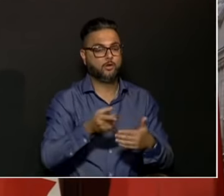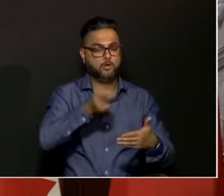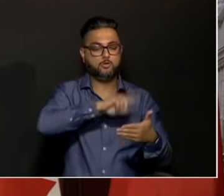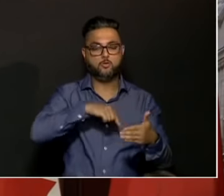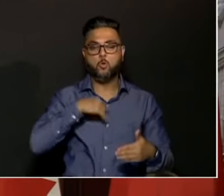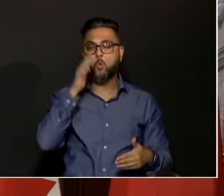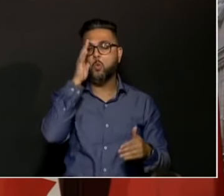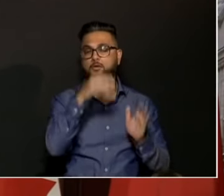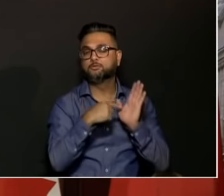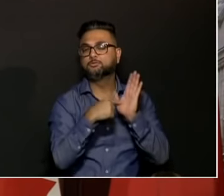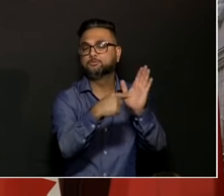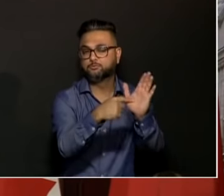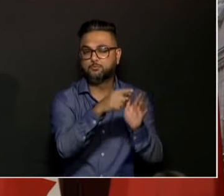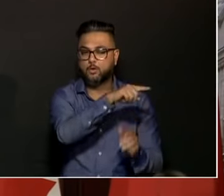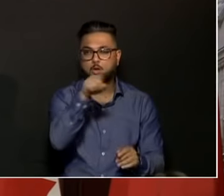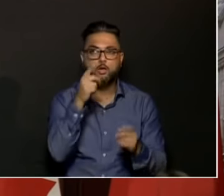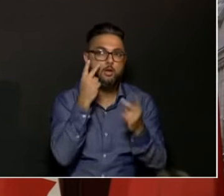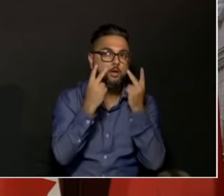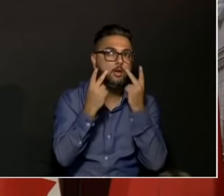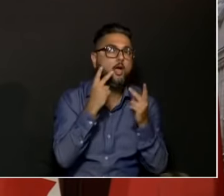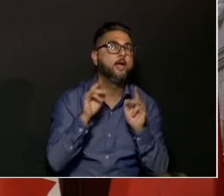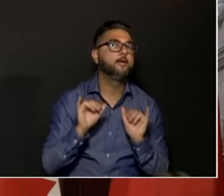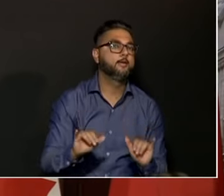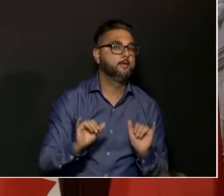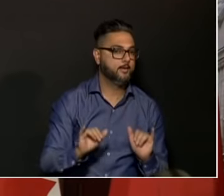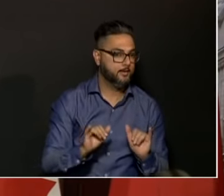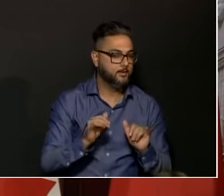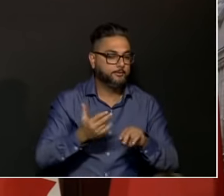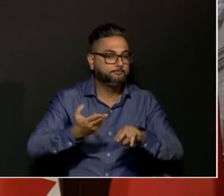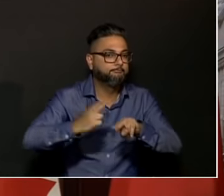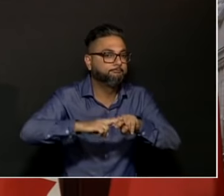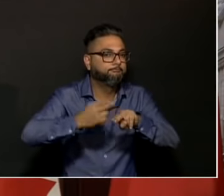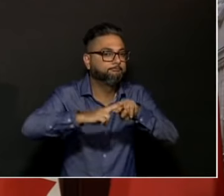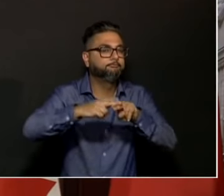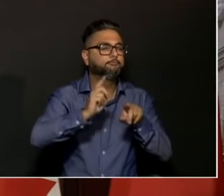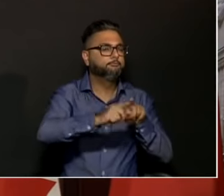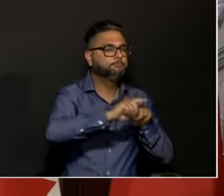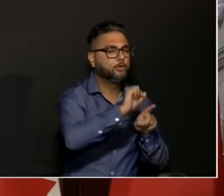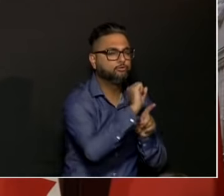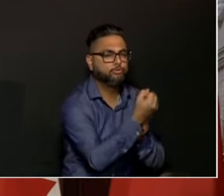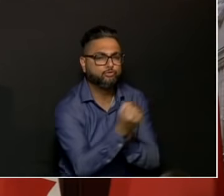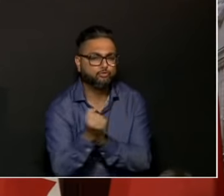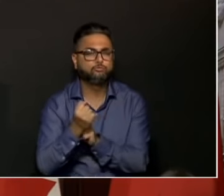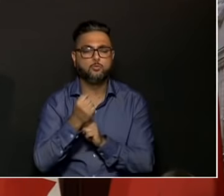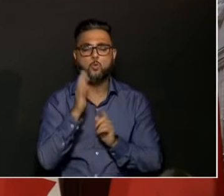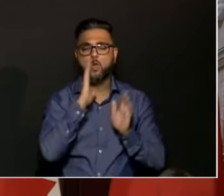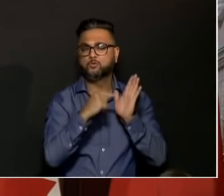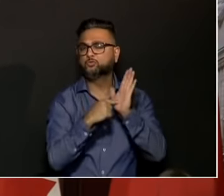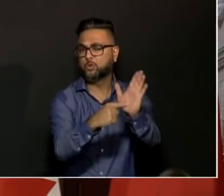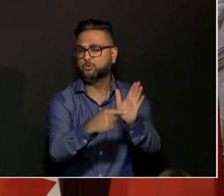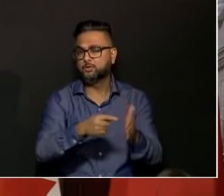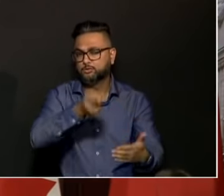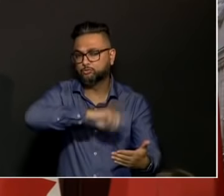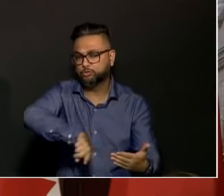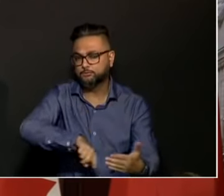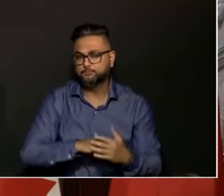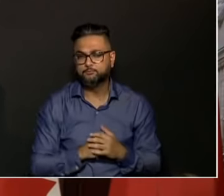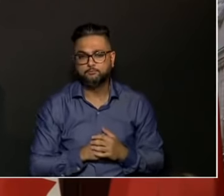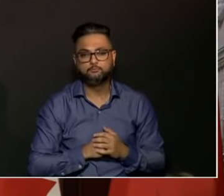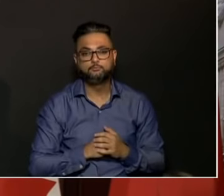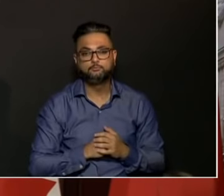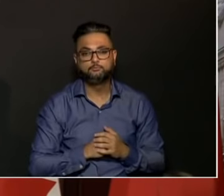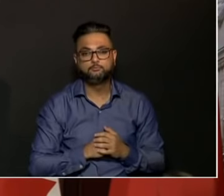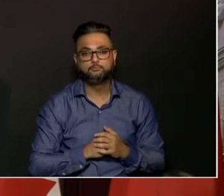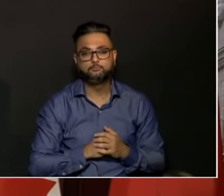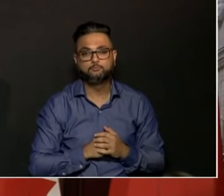can see it at all as well. And there's different scenarios. Next question. Will be from Sean Jeffords at the Canadian Press. Please